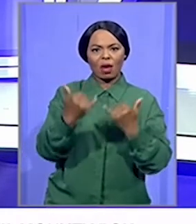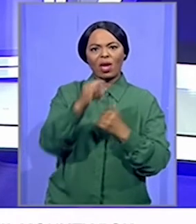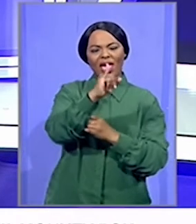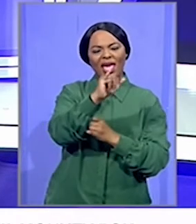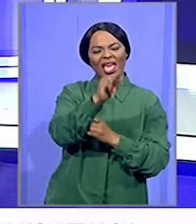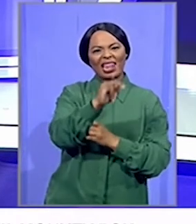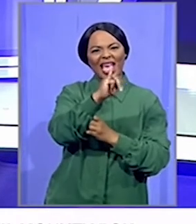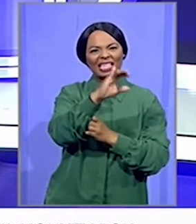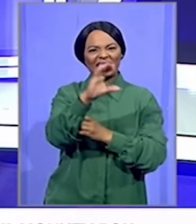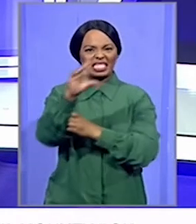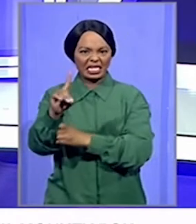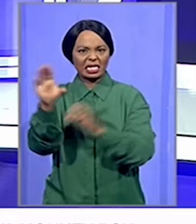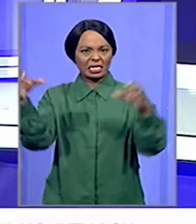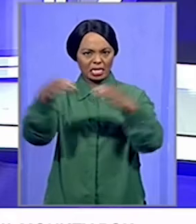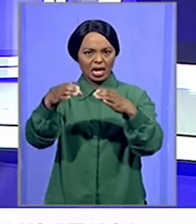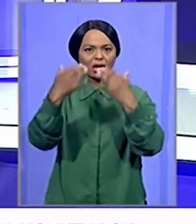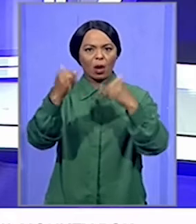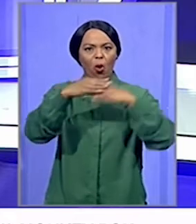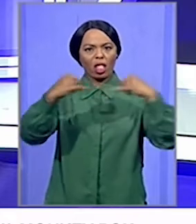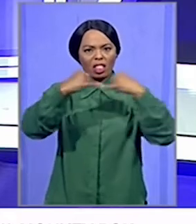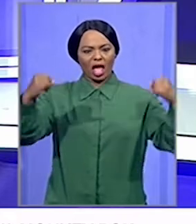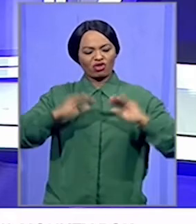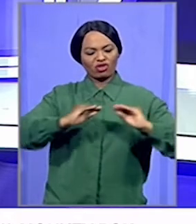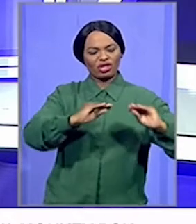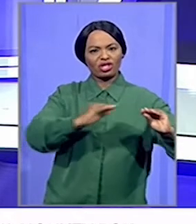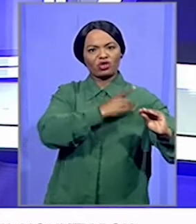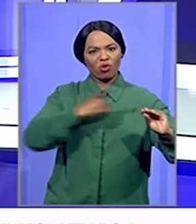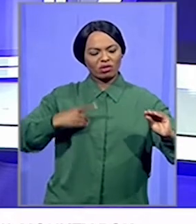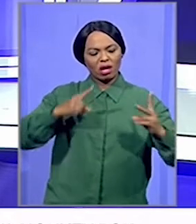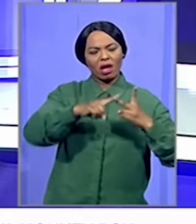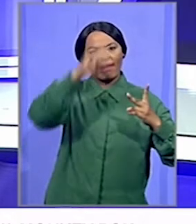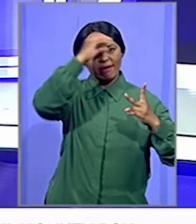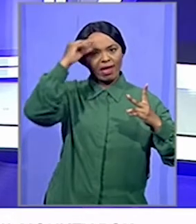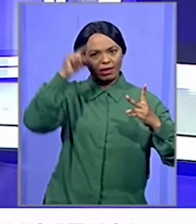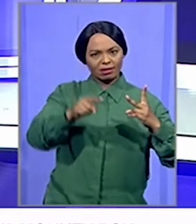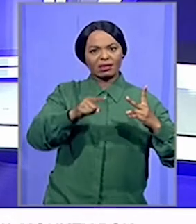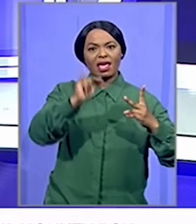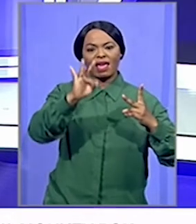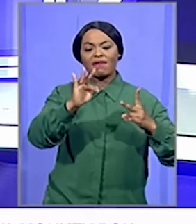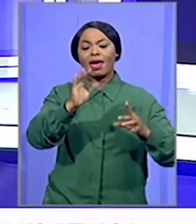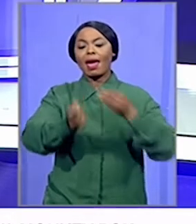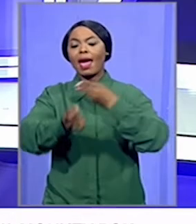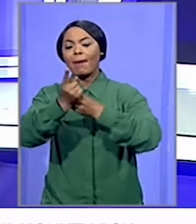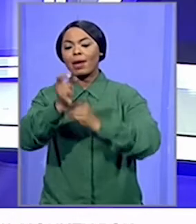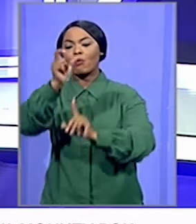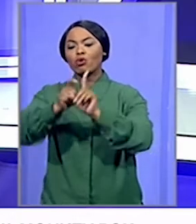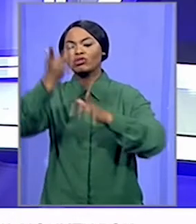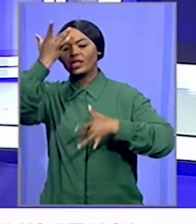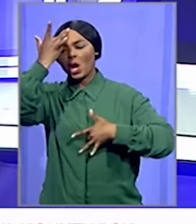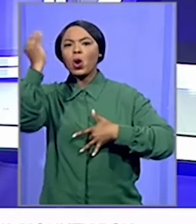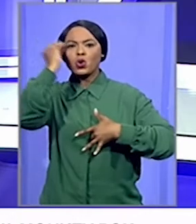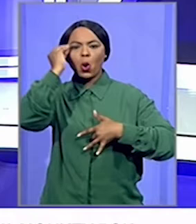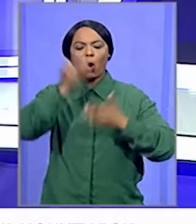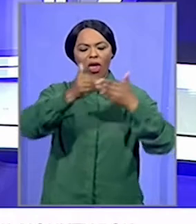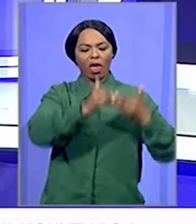fetelago ba tla šomiša mokgwa wa online go ruta bašomi ba kalafo gore ba kgone go lemoga bolwetsi bjo go dira ditlhahlobo